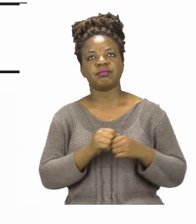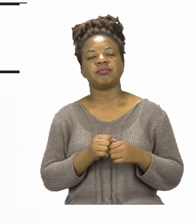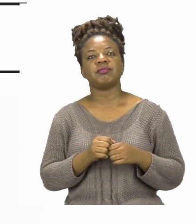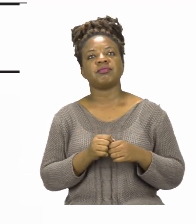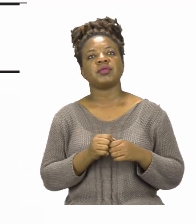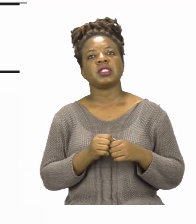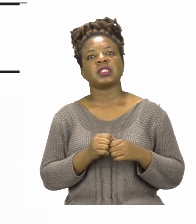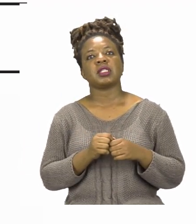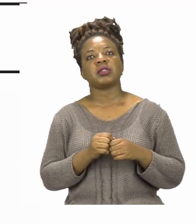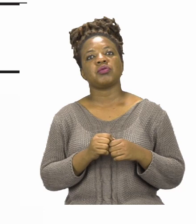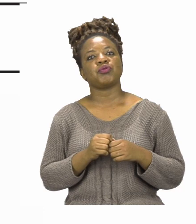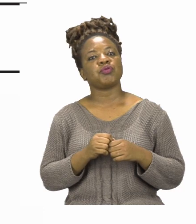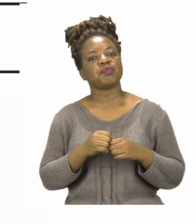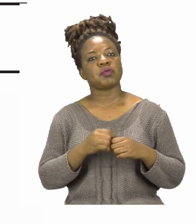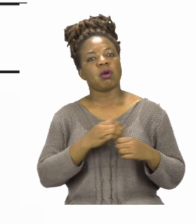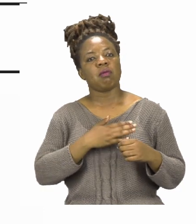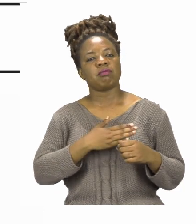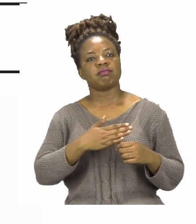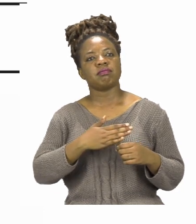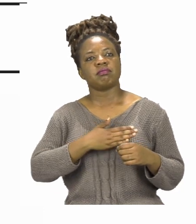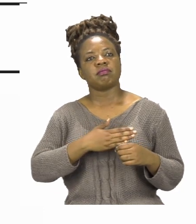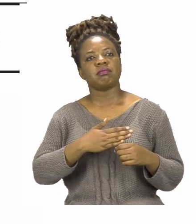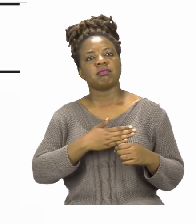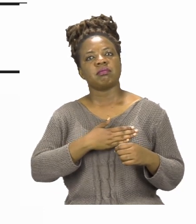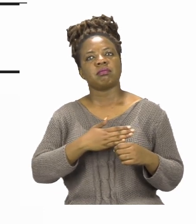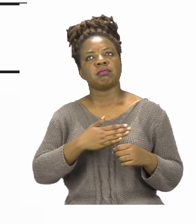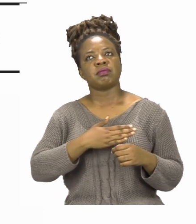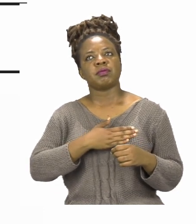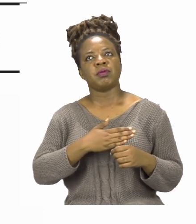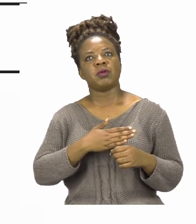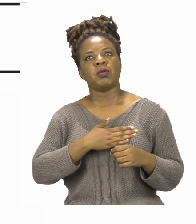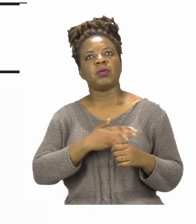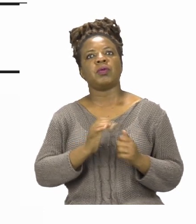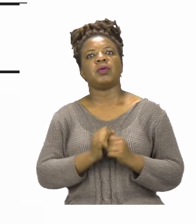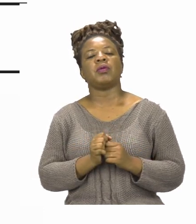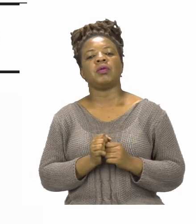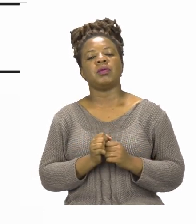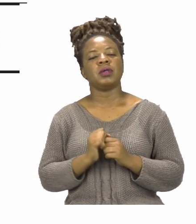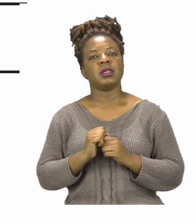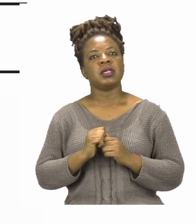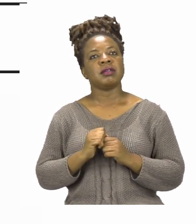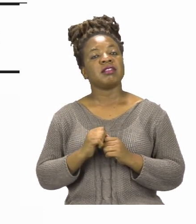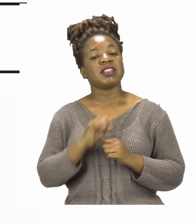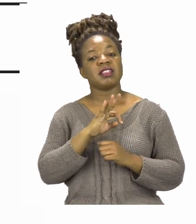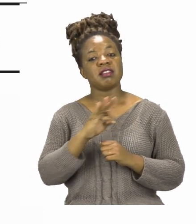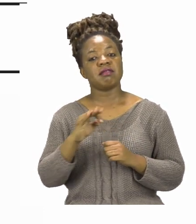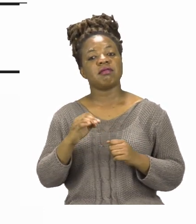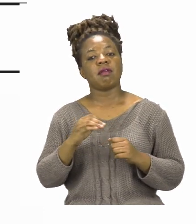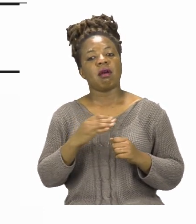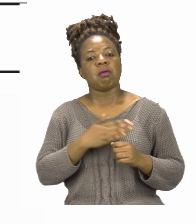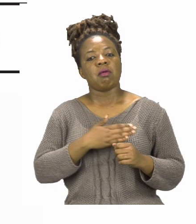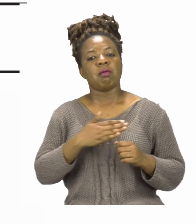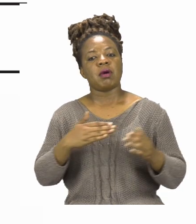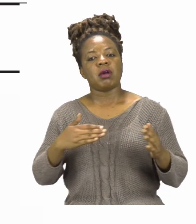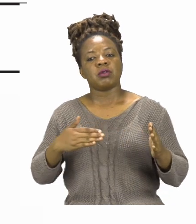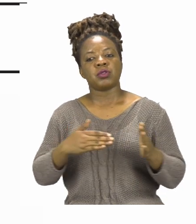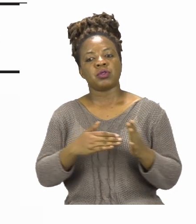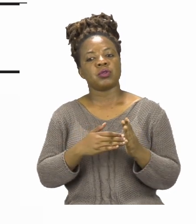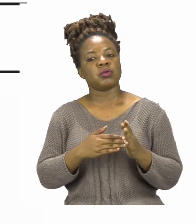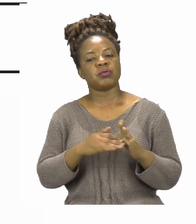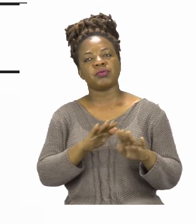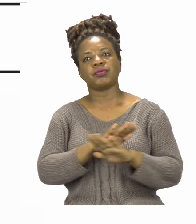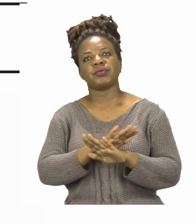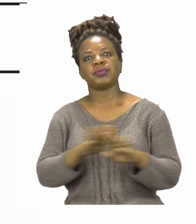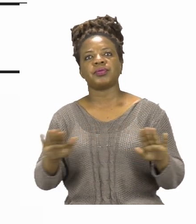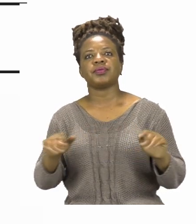longer living. So our hearts start beating from a very young age up until we are no more. Then